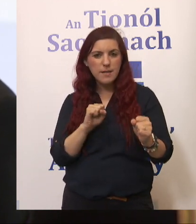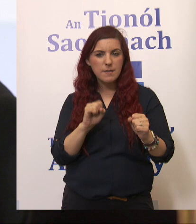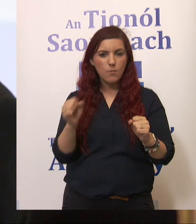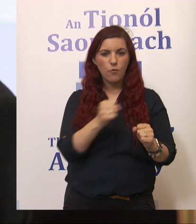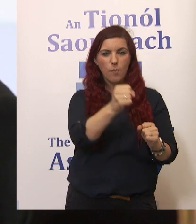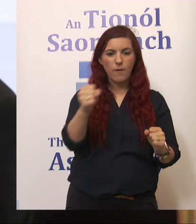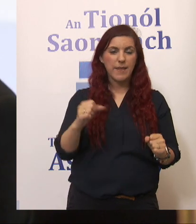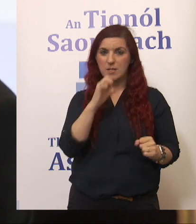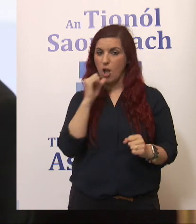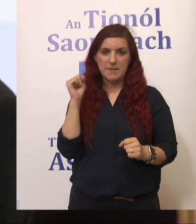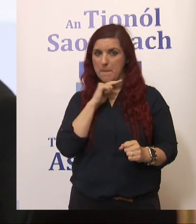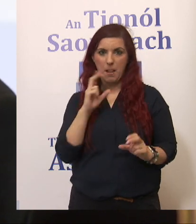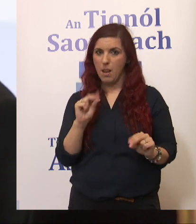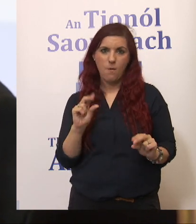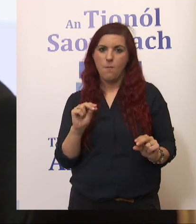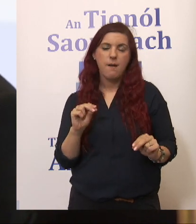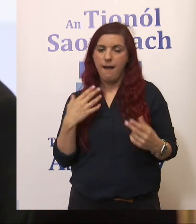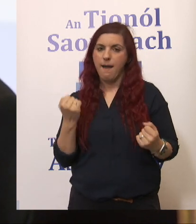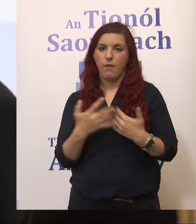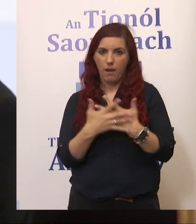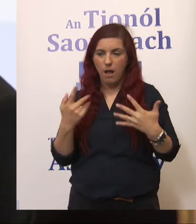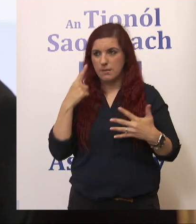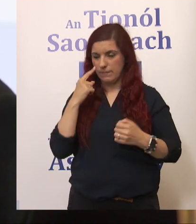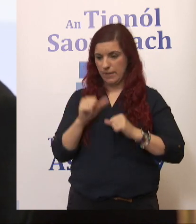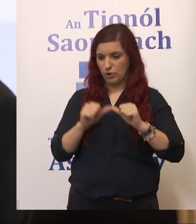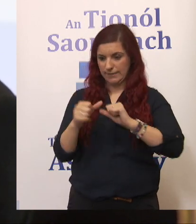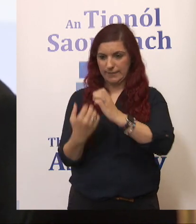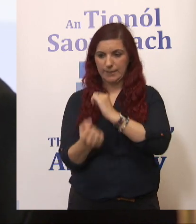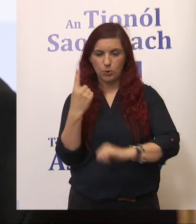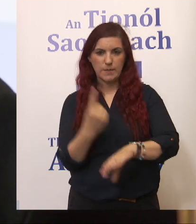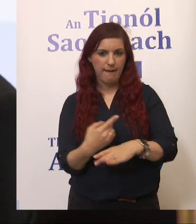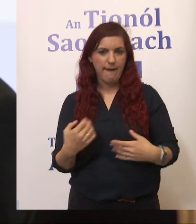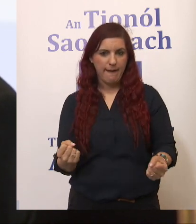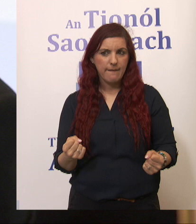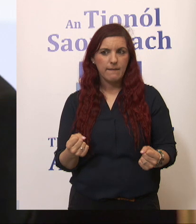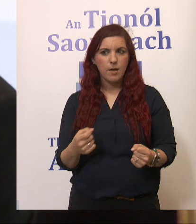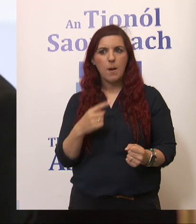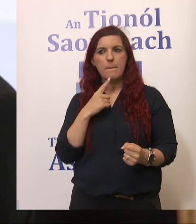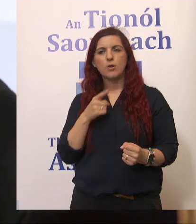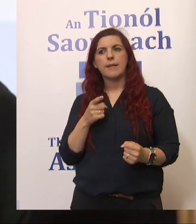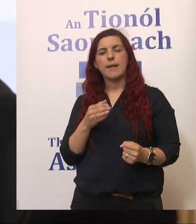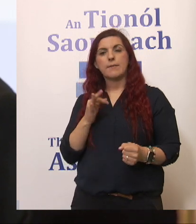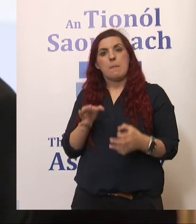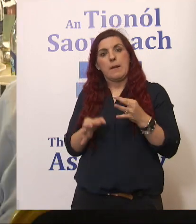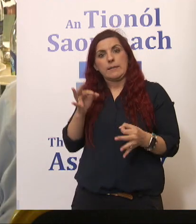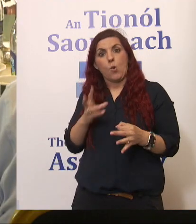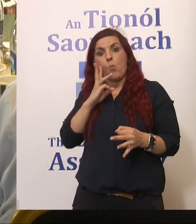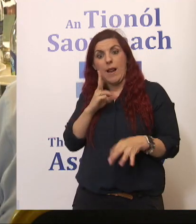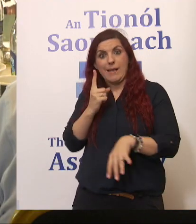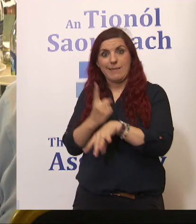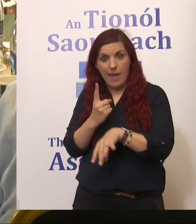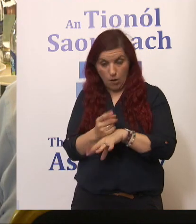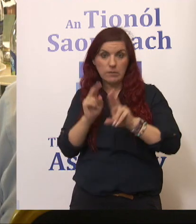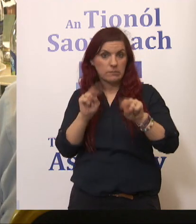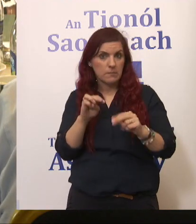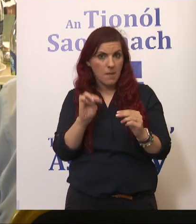not a simple exercise. There are lots of logistical issues that go with that. But if the political will is there, it can be done. It can